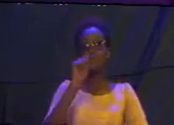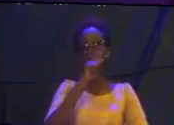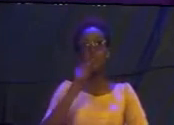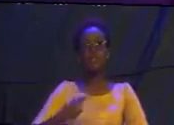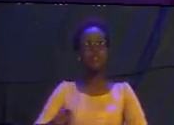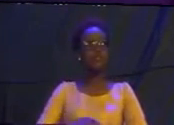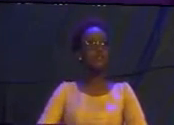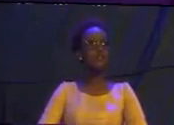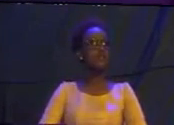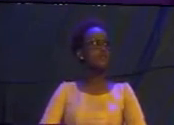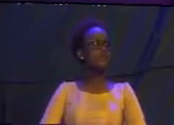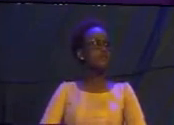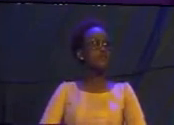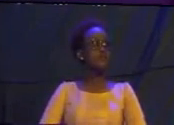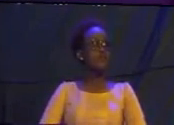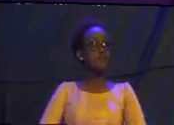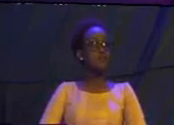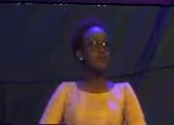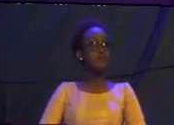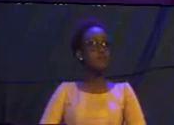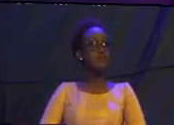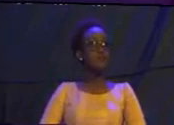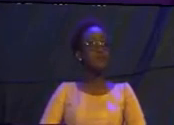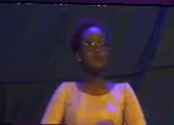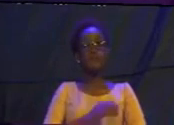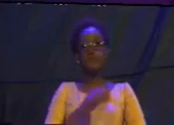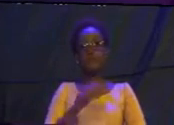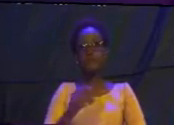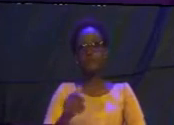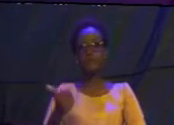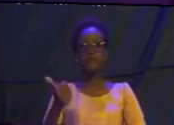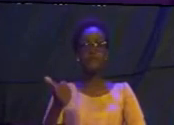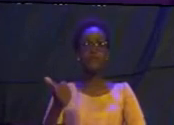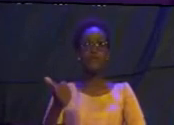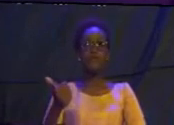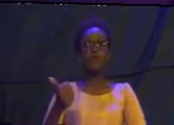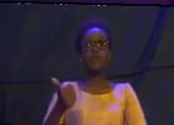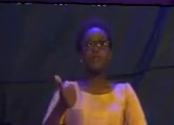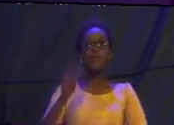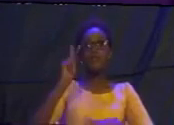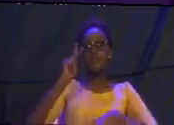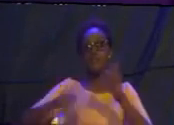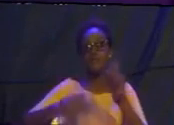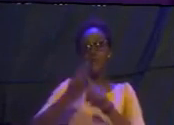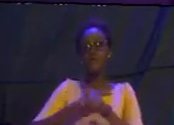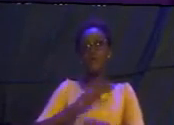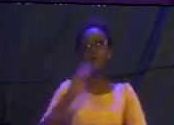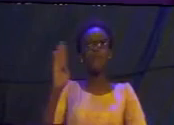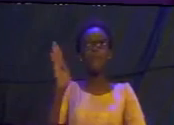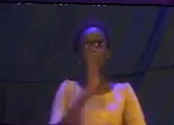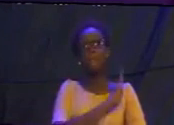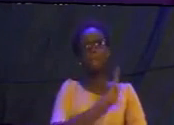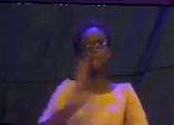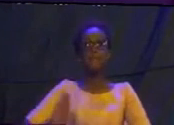natwe. Be blessed with us. Bene data bavuye muri Belgique. Ndagira ngo